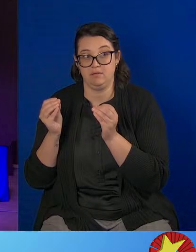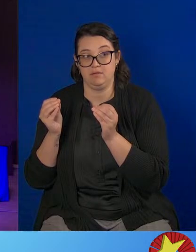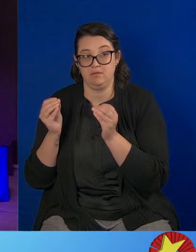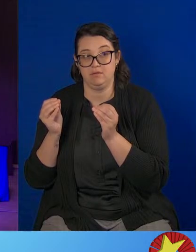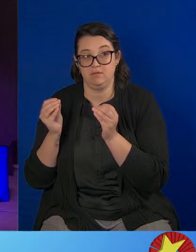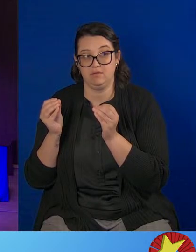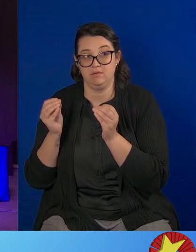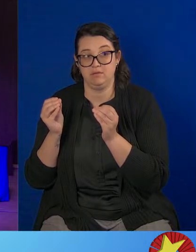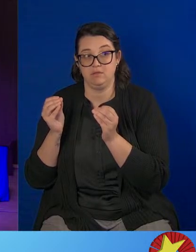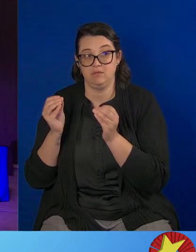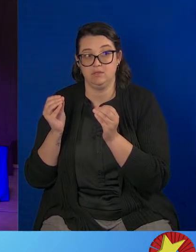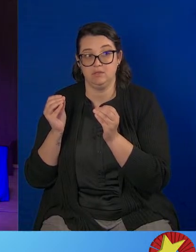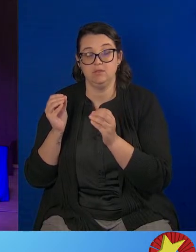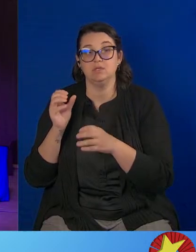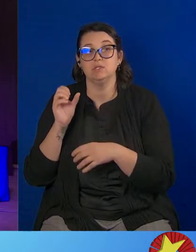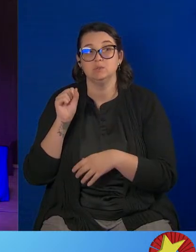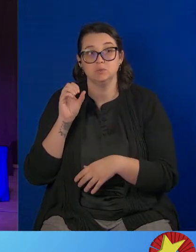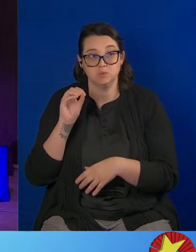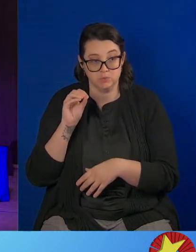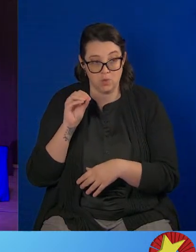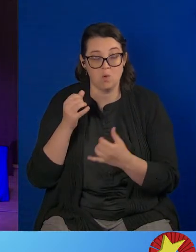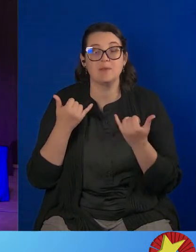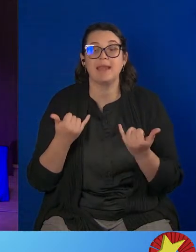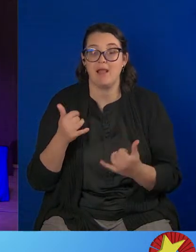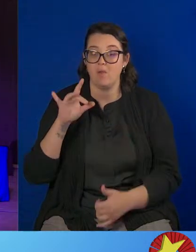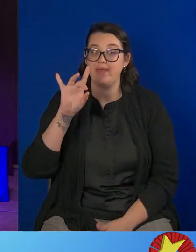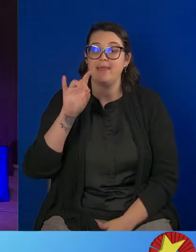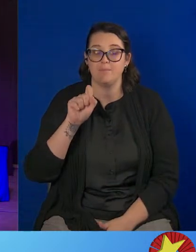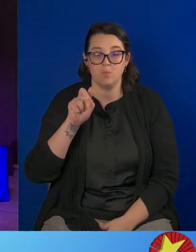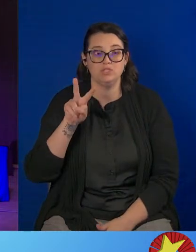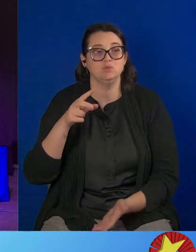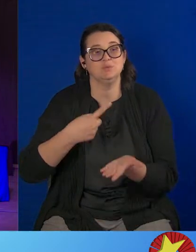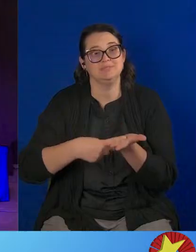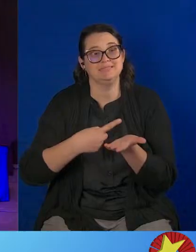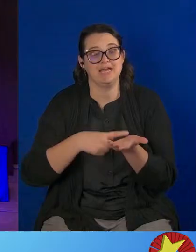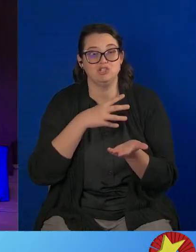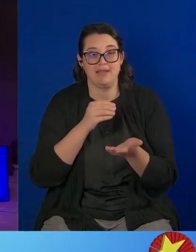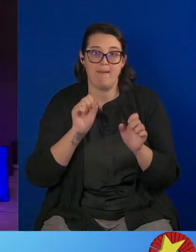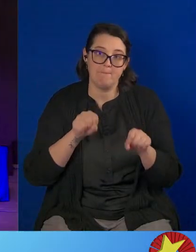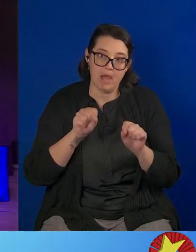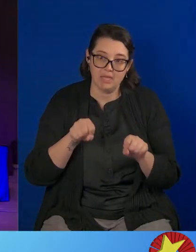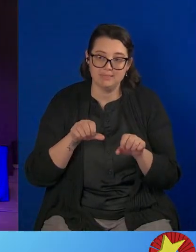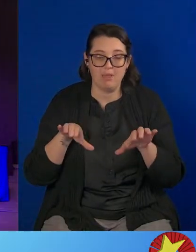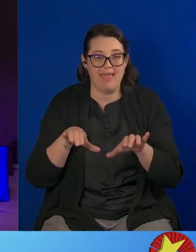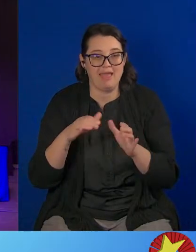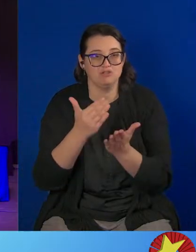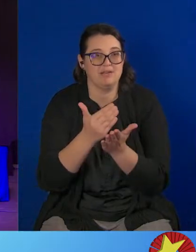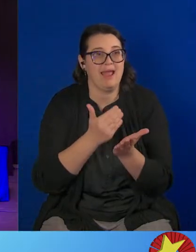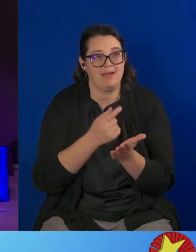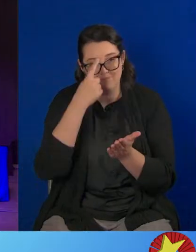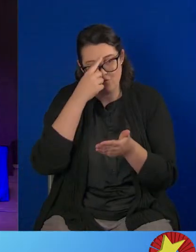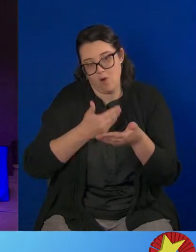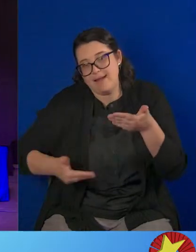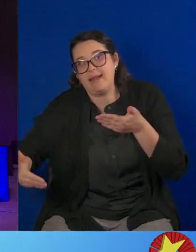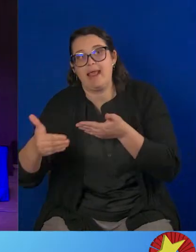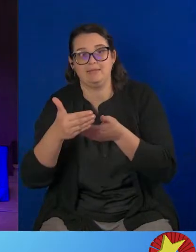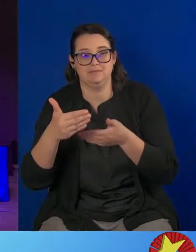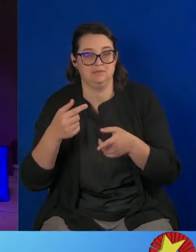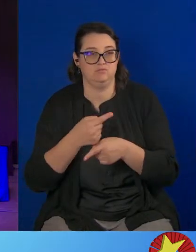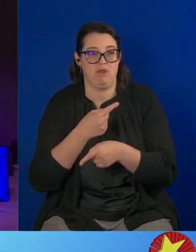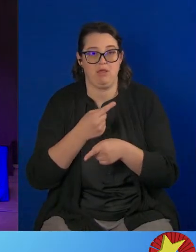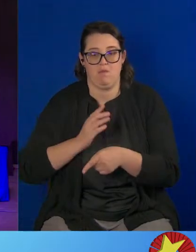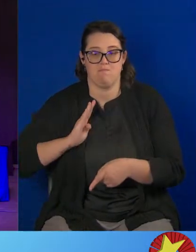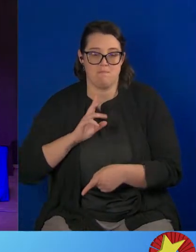So we have 8.2, discussion and possible action item, agenda items for next regular board meeting, which will